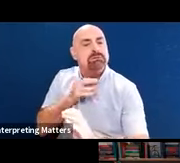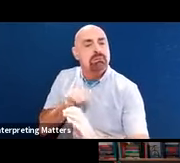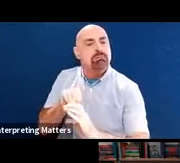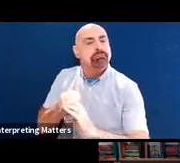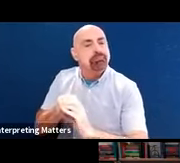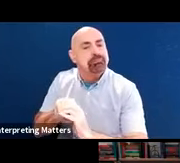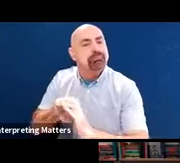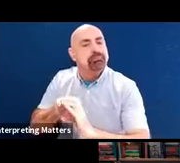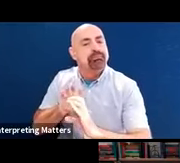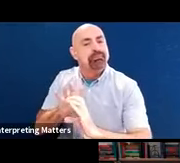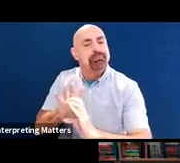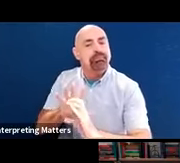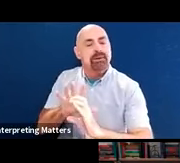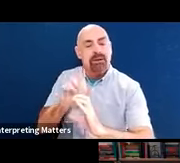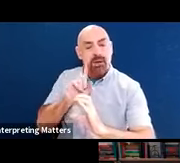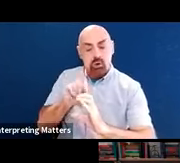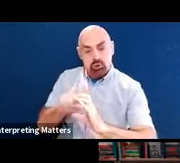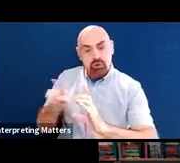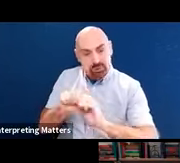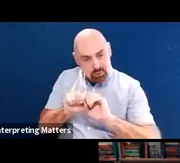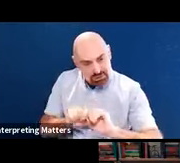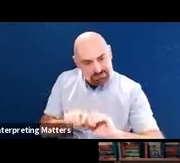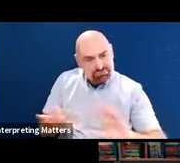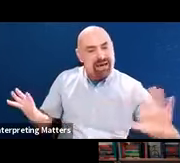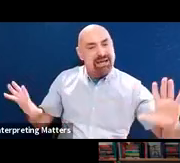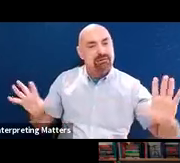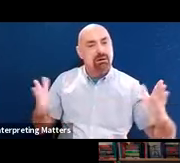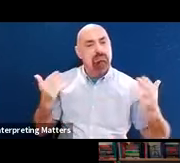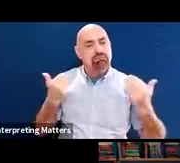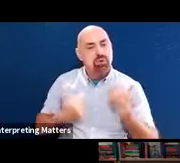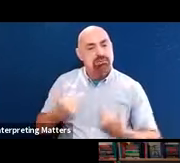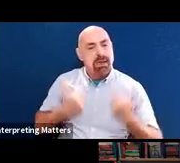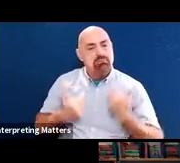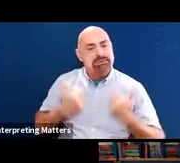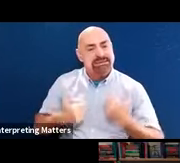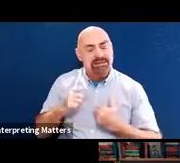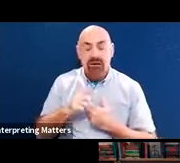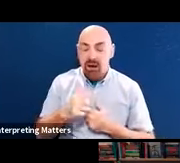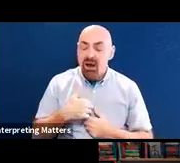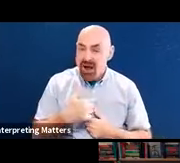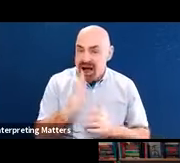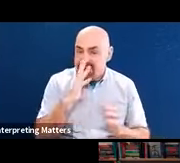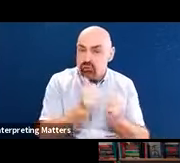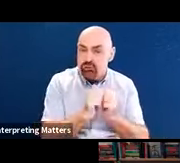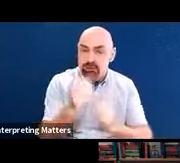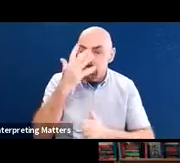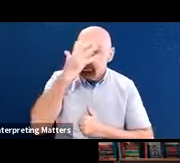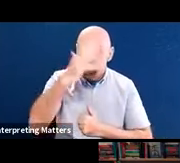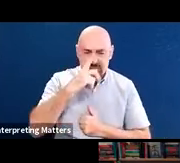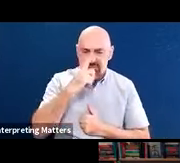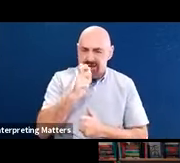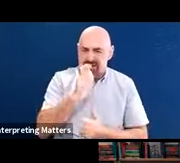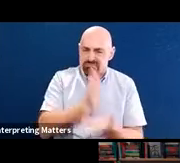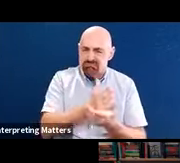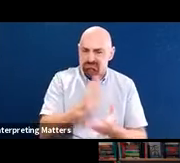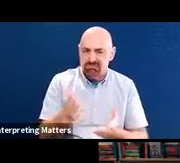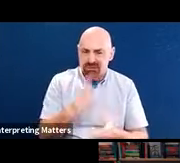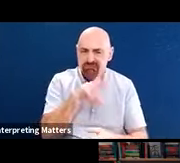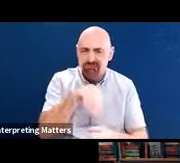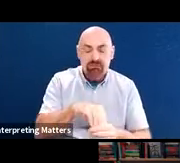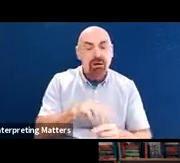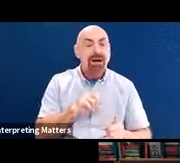a geographical widening of prosperity. So, I mean, the answer is for me, absolutely. I see a role for the government doing that. And I think the government does